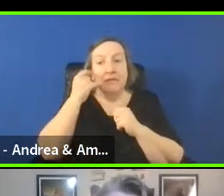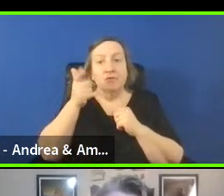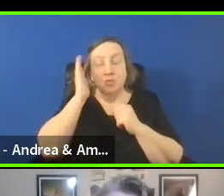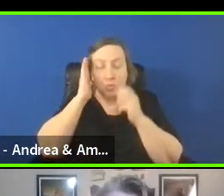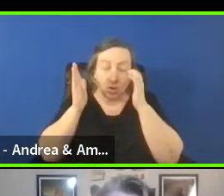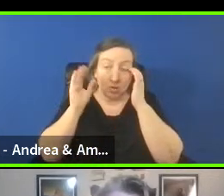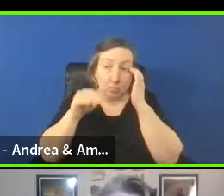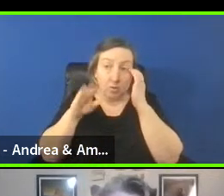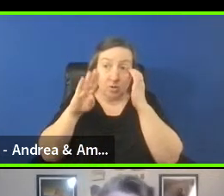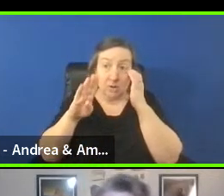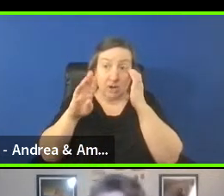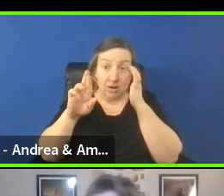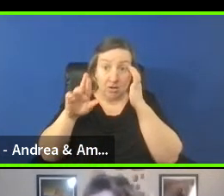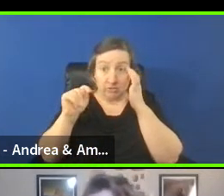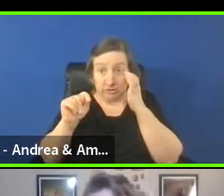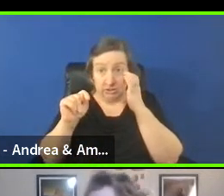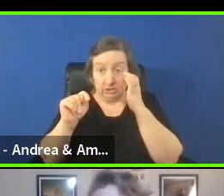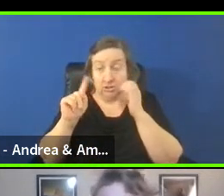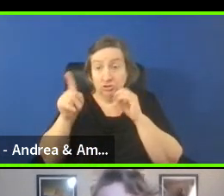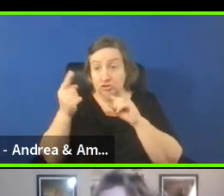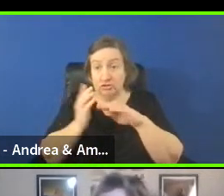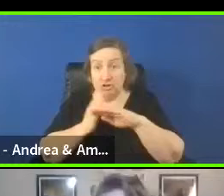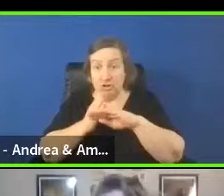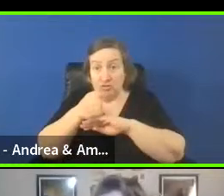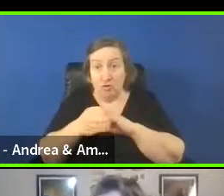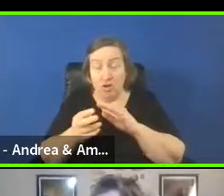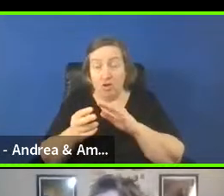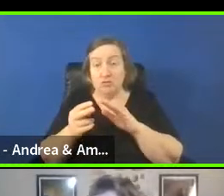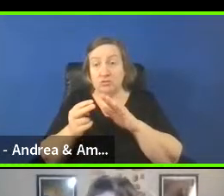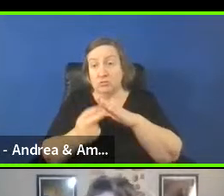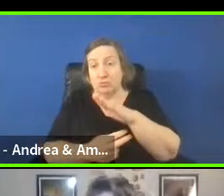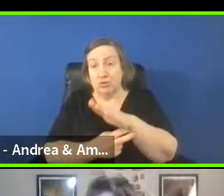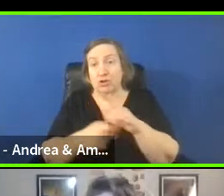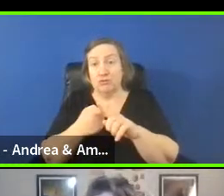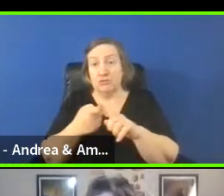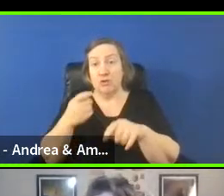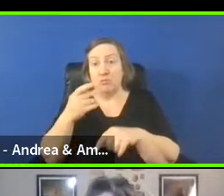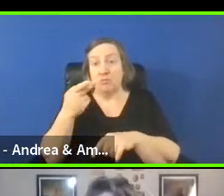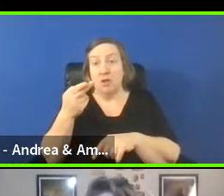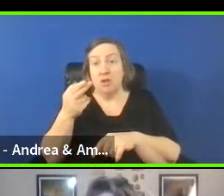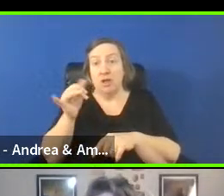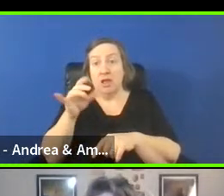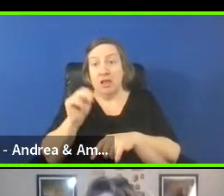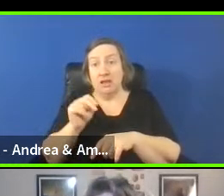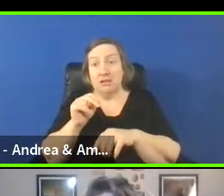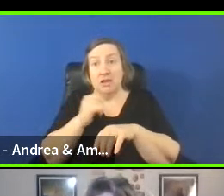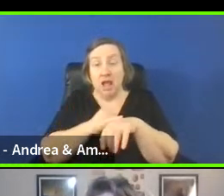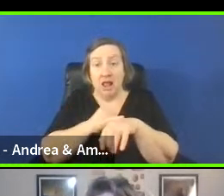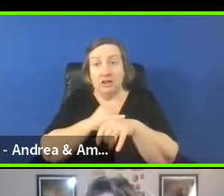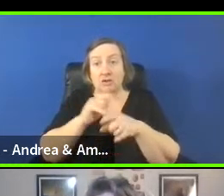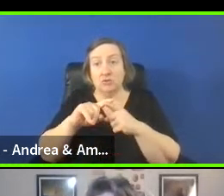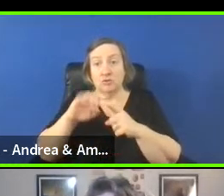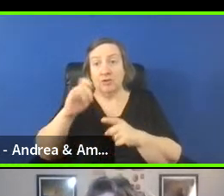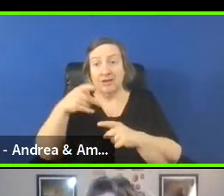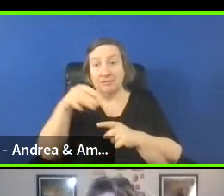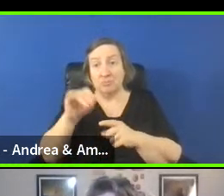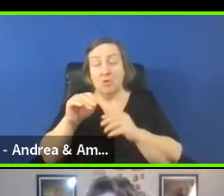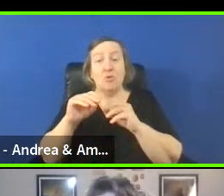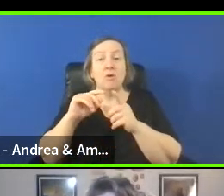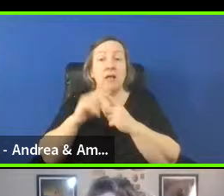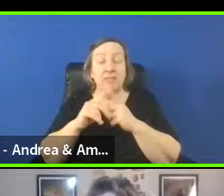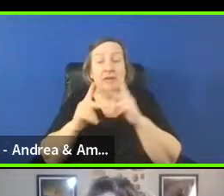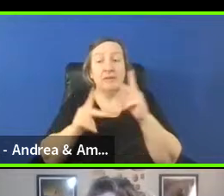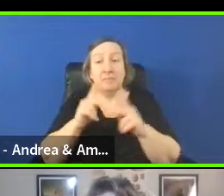a BRT just across the bridge from Hayden Island to the Expo Center and then have people shift over